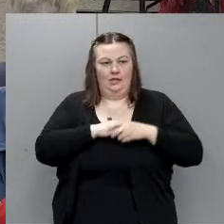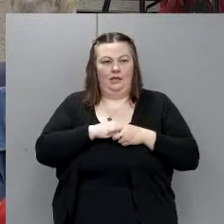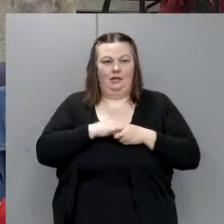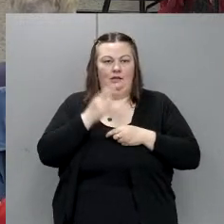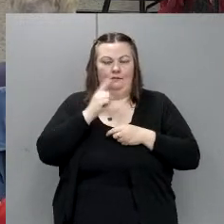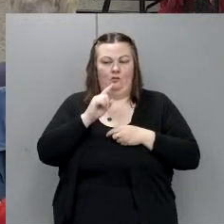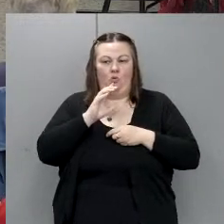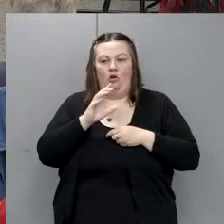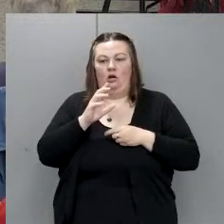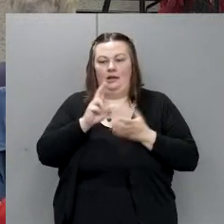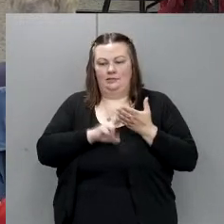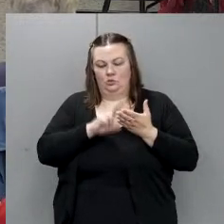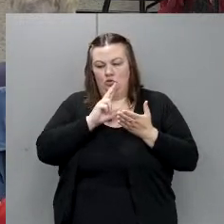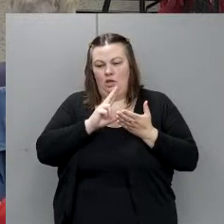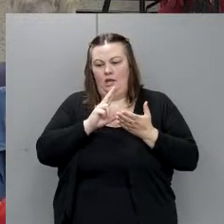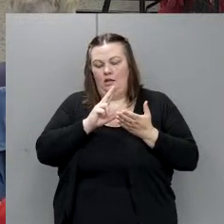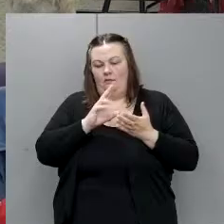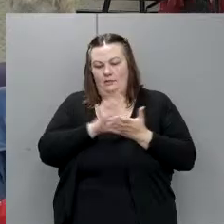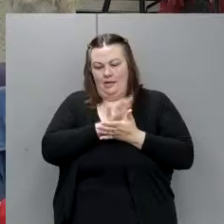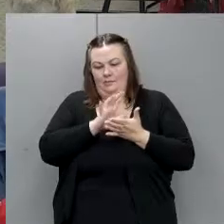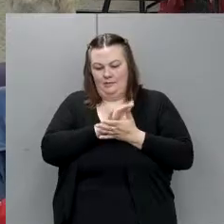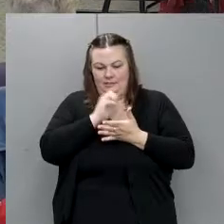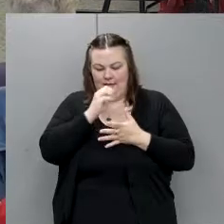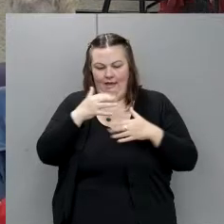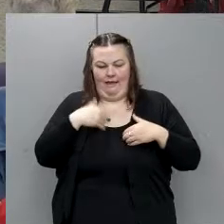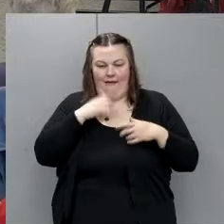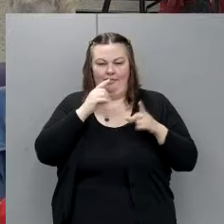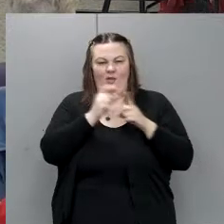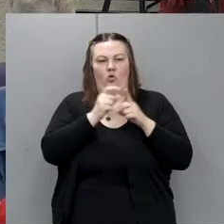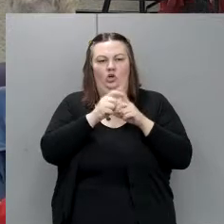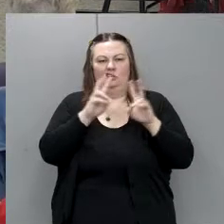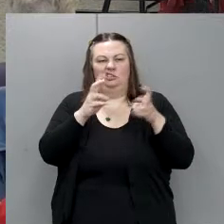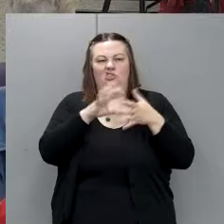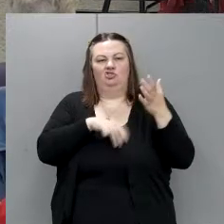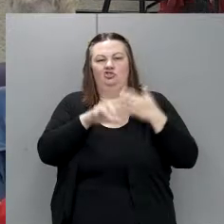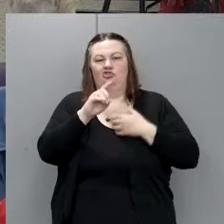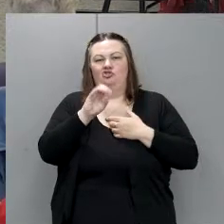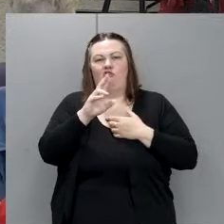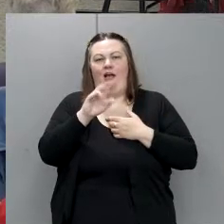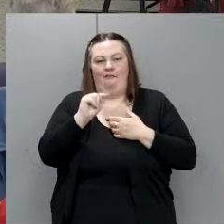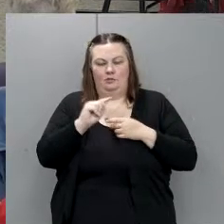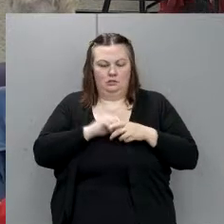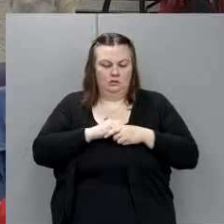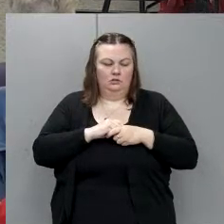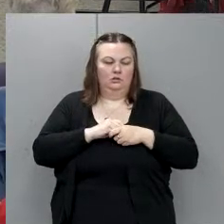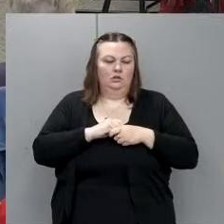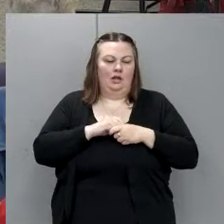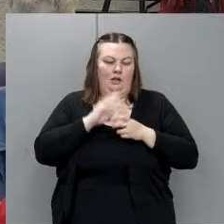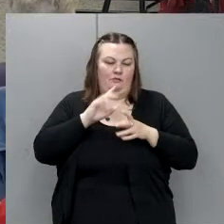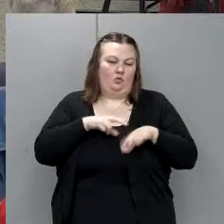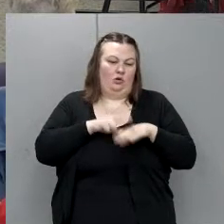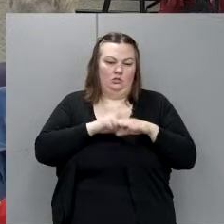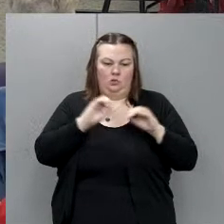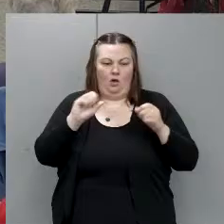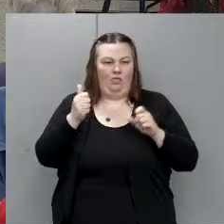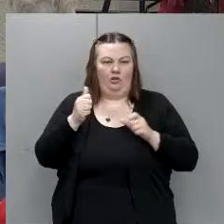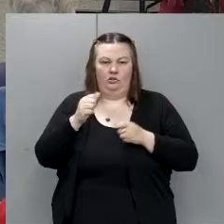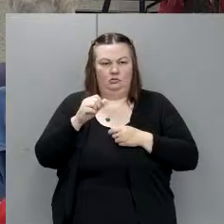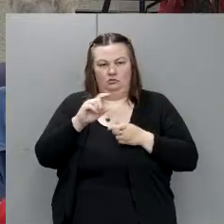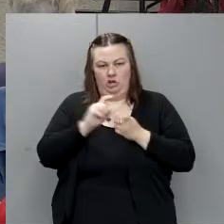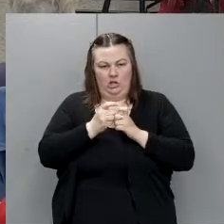for execution of a document that does not contain the word draft. And of course, there will be no other changes from the